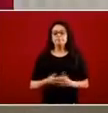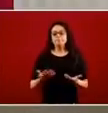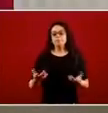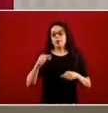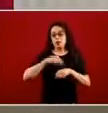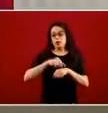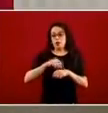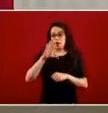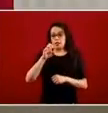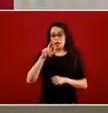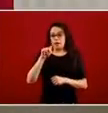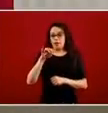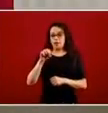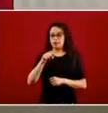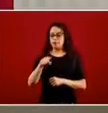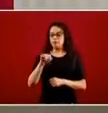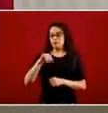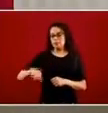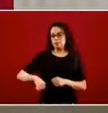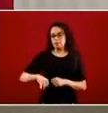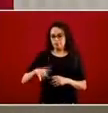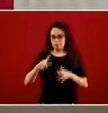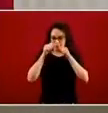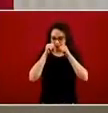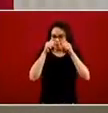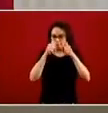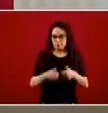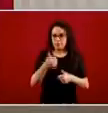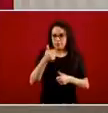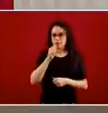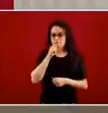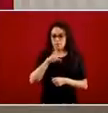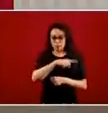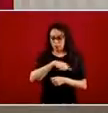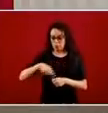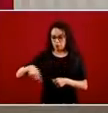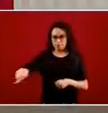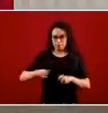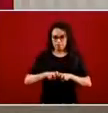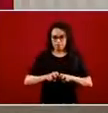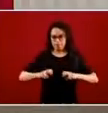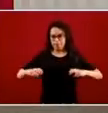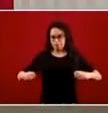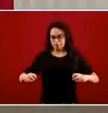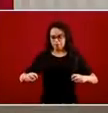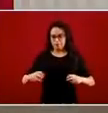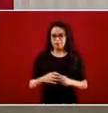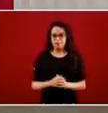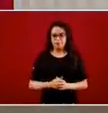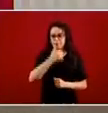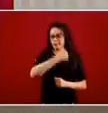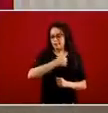Thank you very much. I think Mr. Cervantes can also comment on that, but we will all